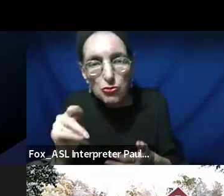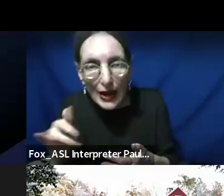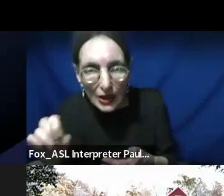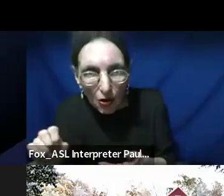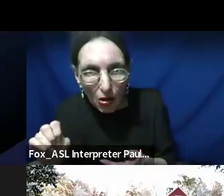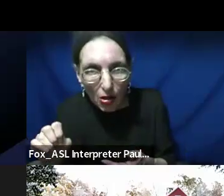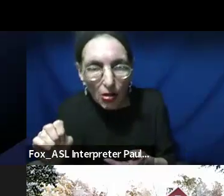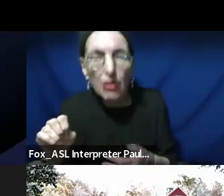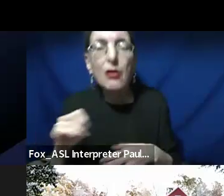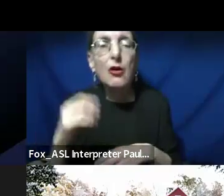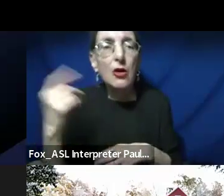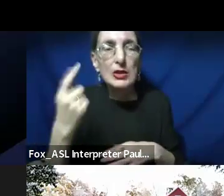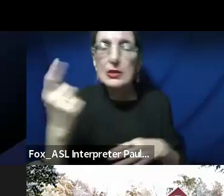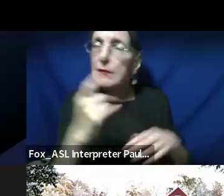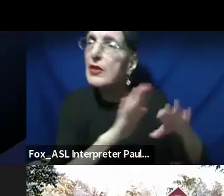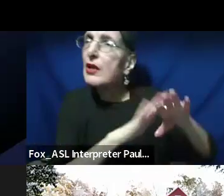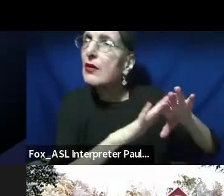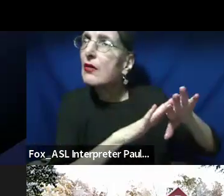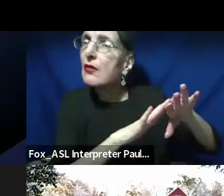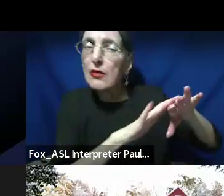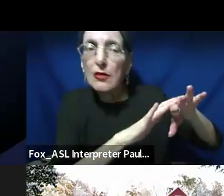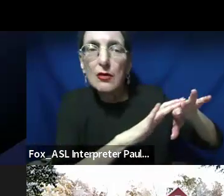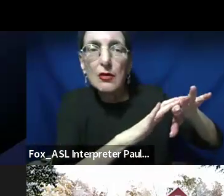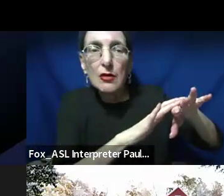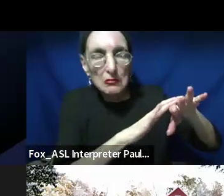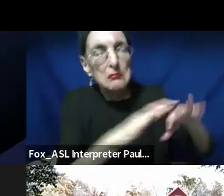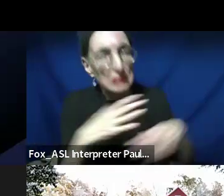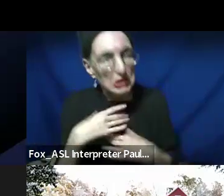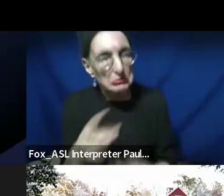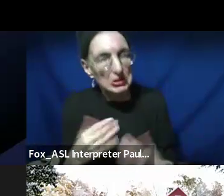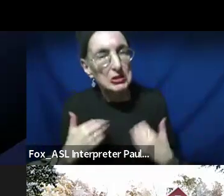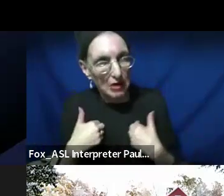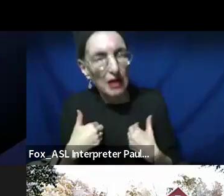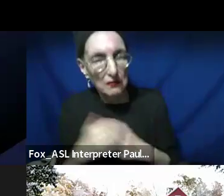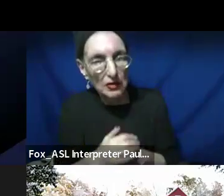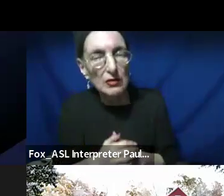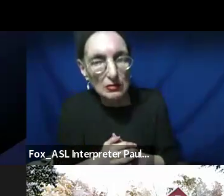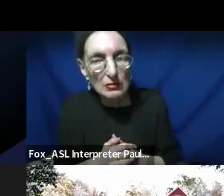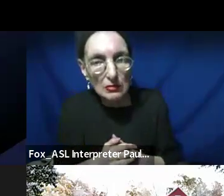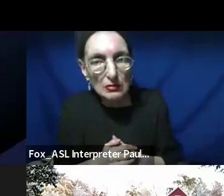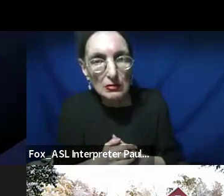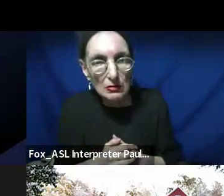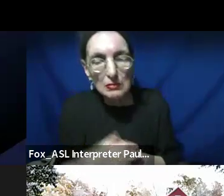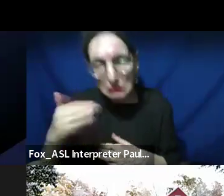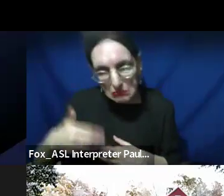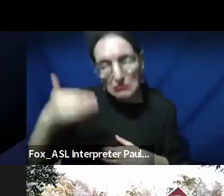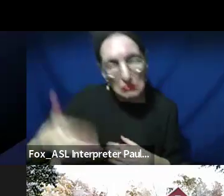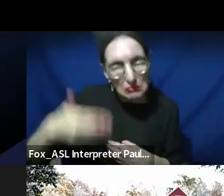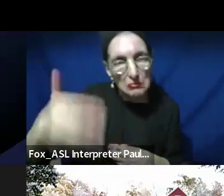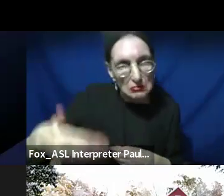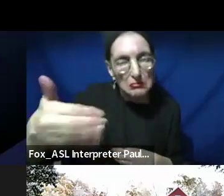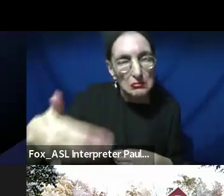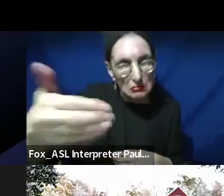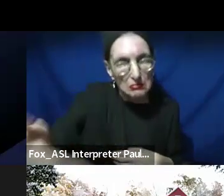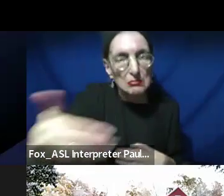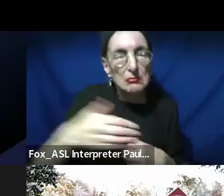would be interesting to have the lay of the land, the assuming that you have beacons along the path, because